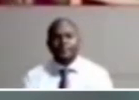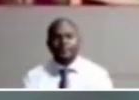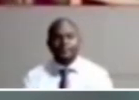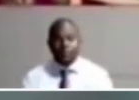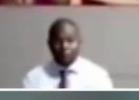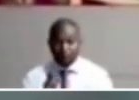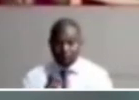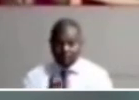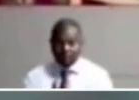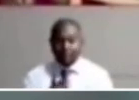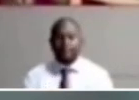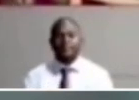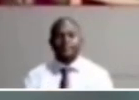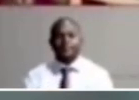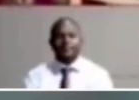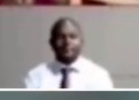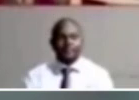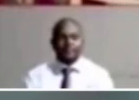Okay?